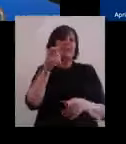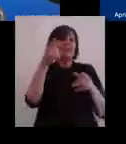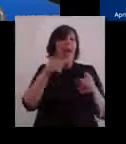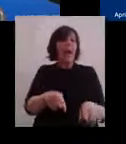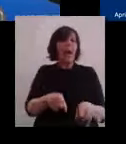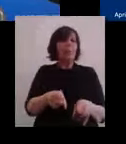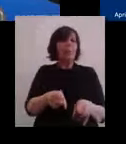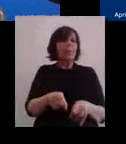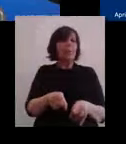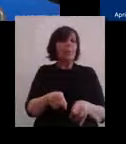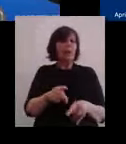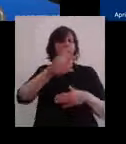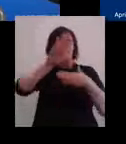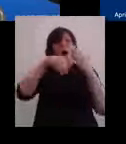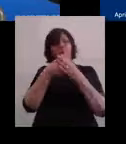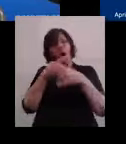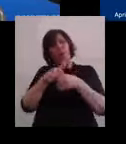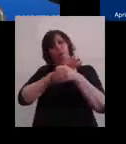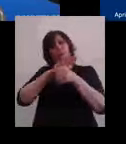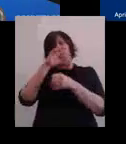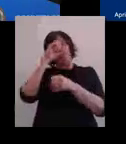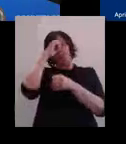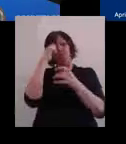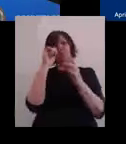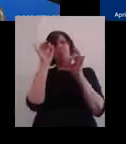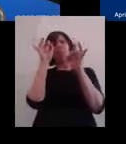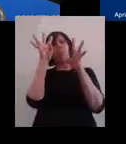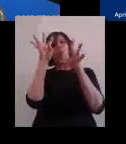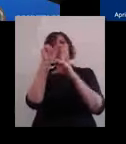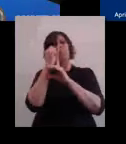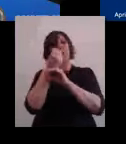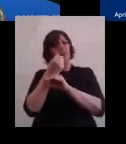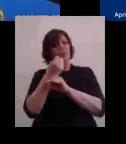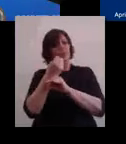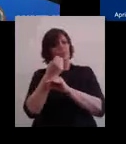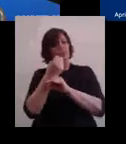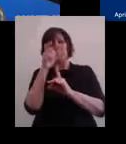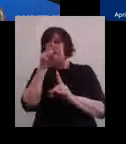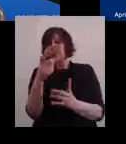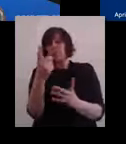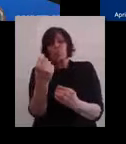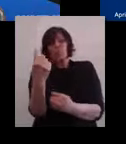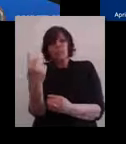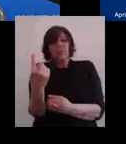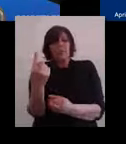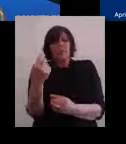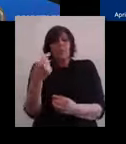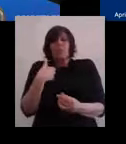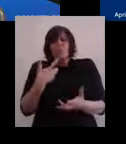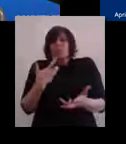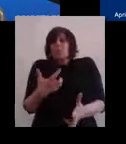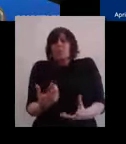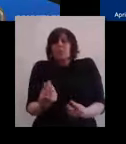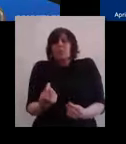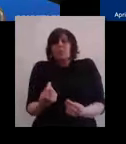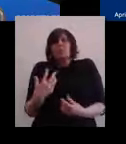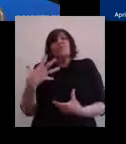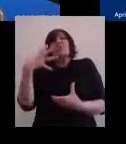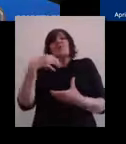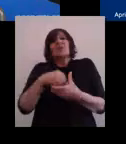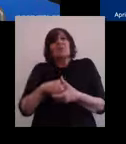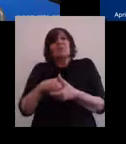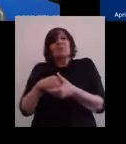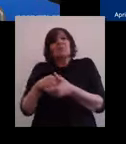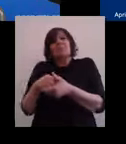a horrible situation, and we're going to have to take drastic actions that we do not want to do, including cutting of some very important programs that the